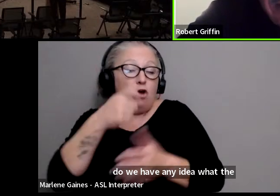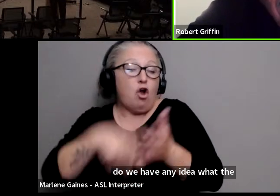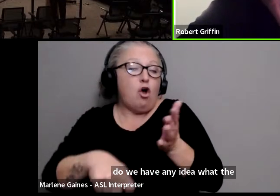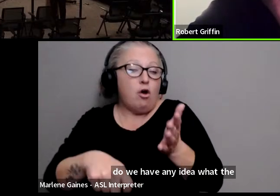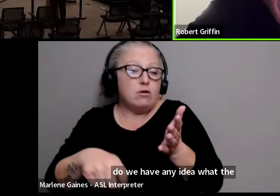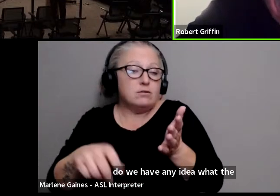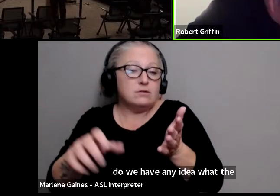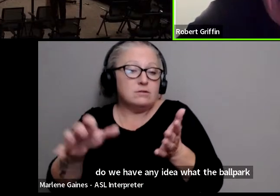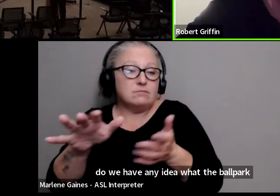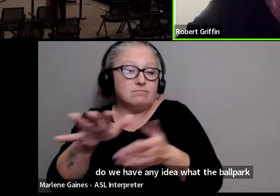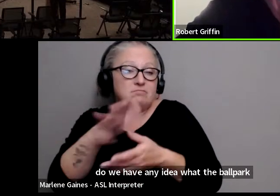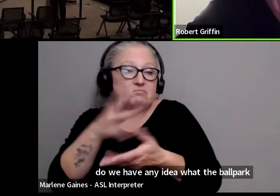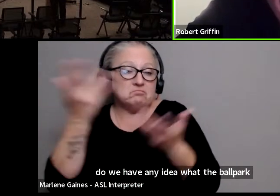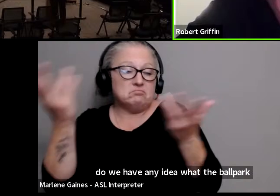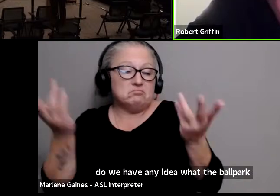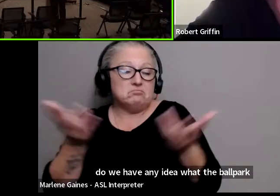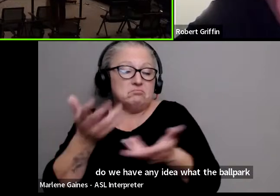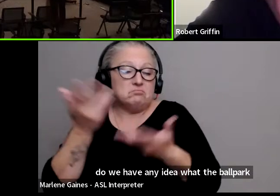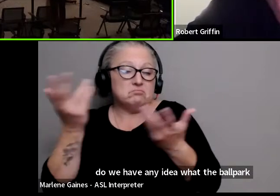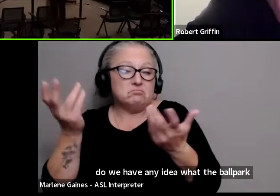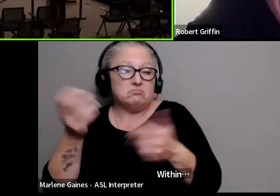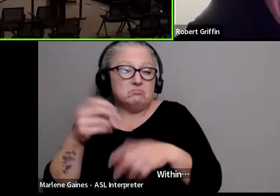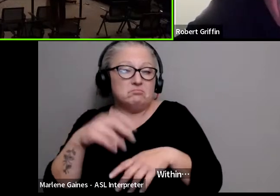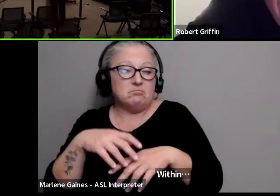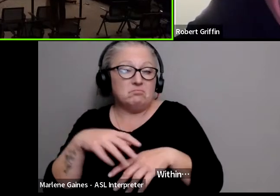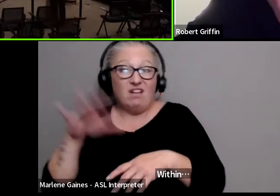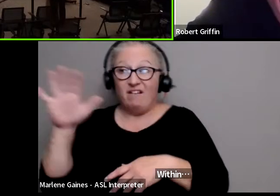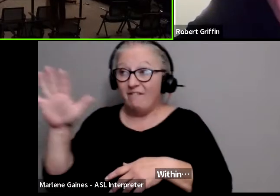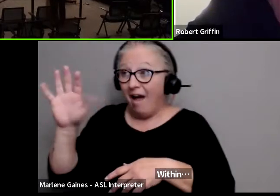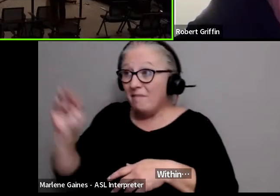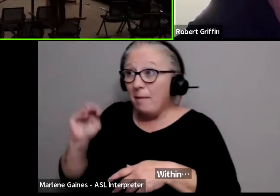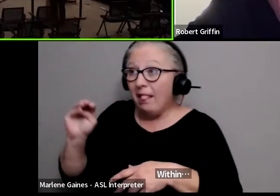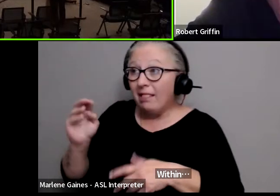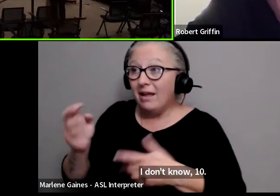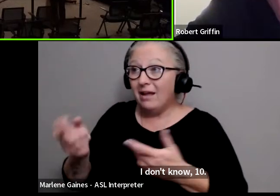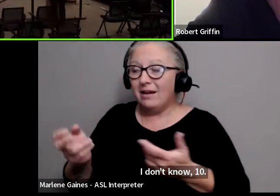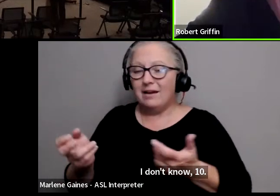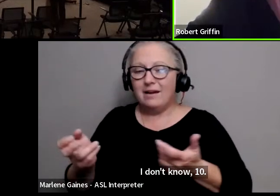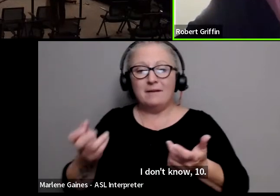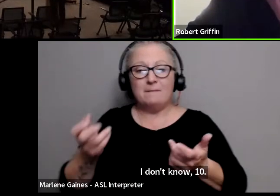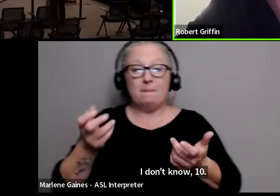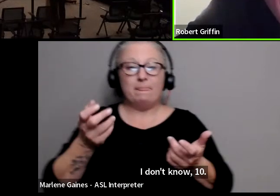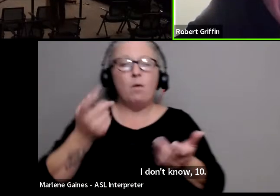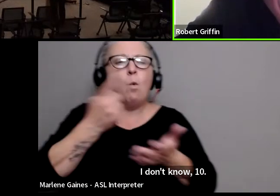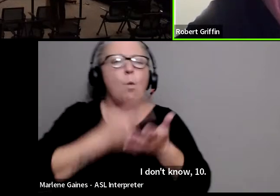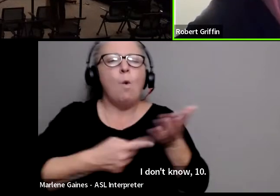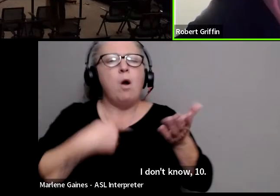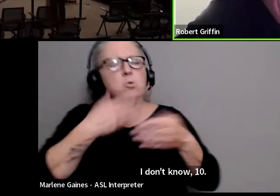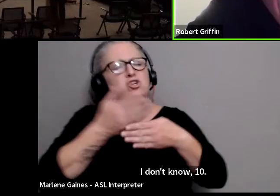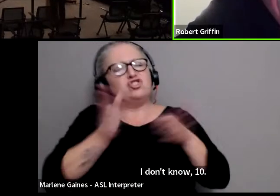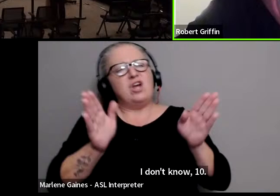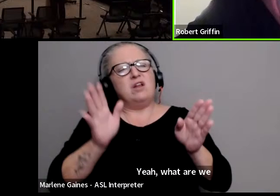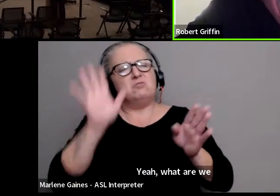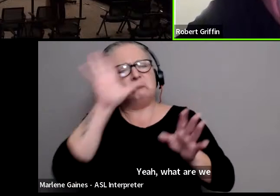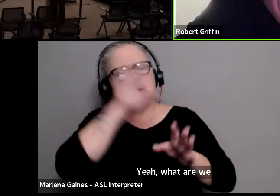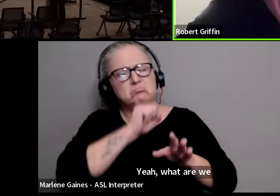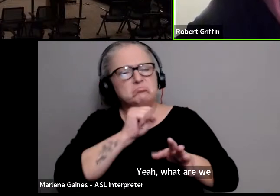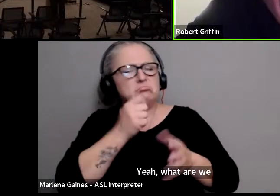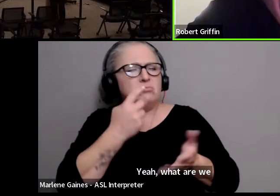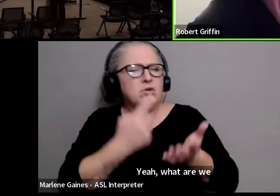within, I don't know, 5 million? Yeah, what are we generally talking about